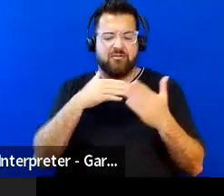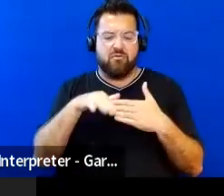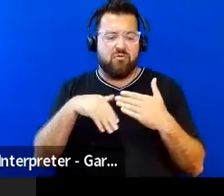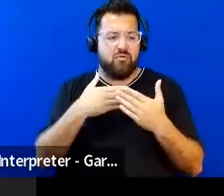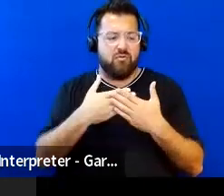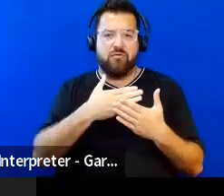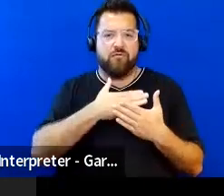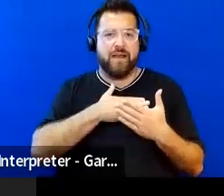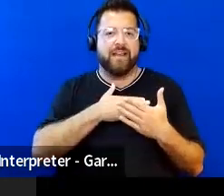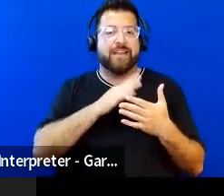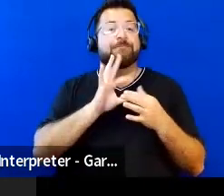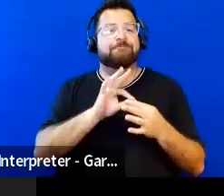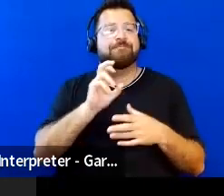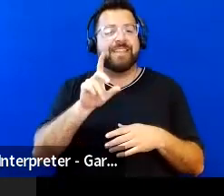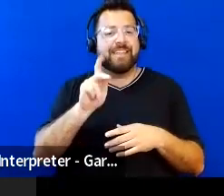my links. Okay.